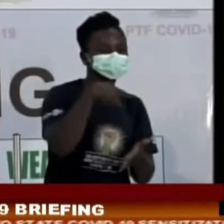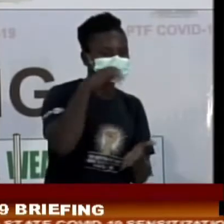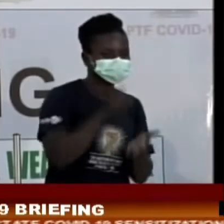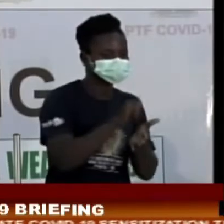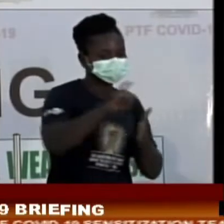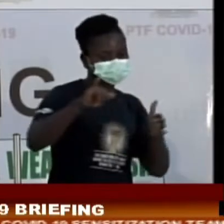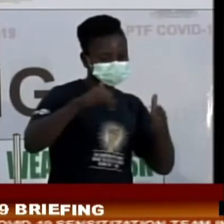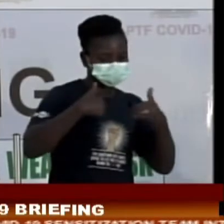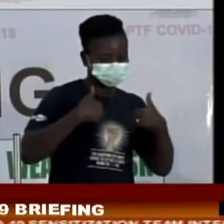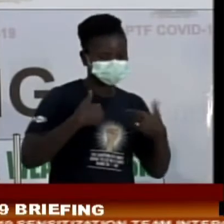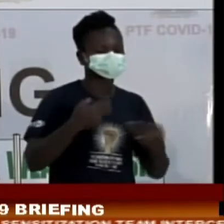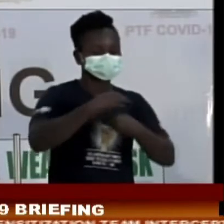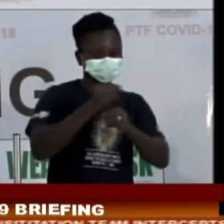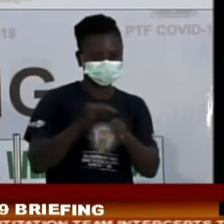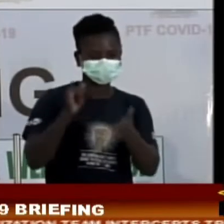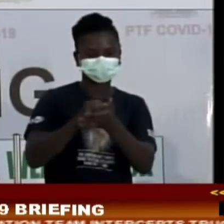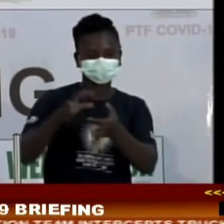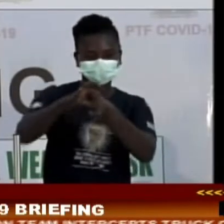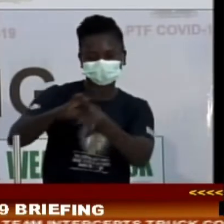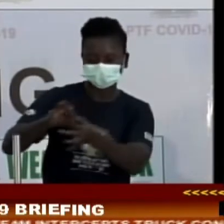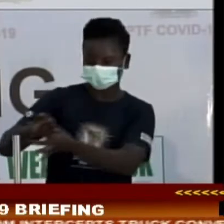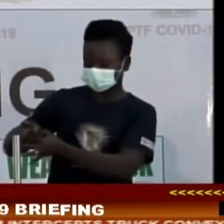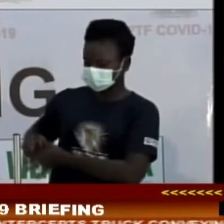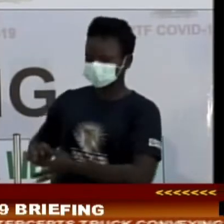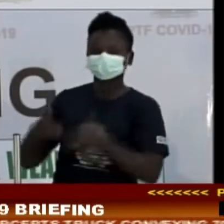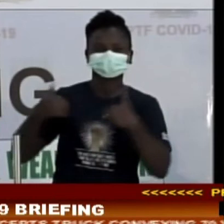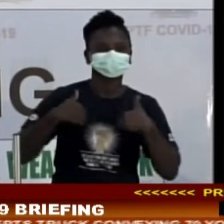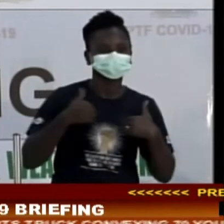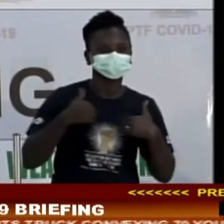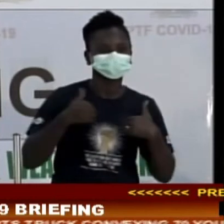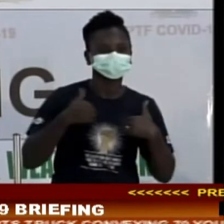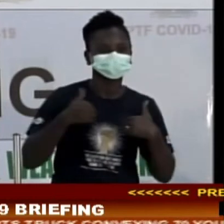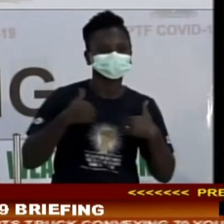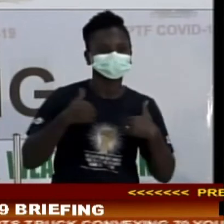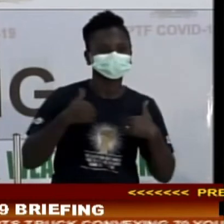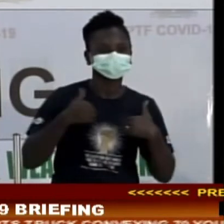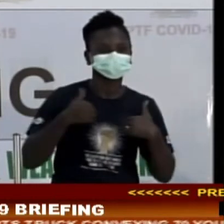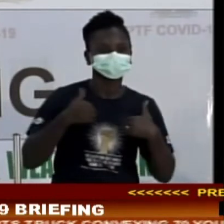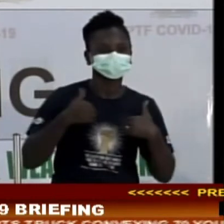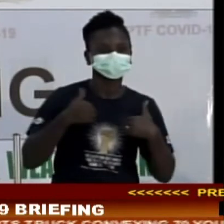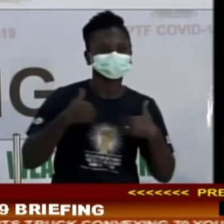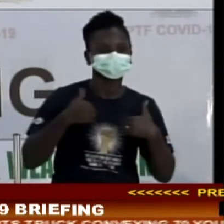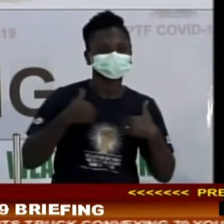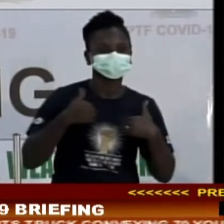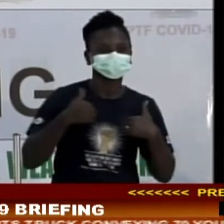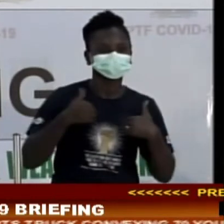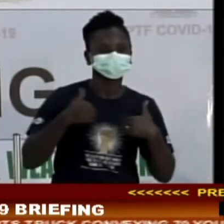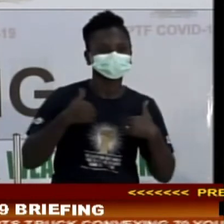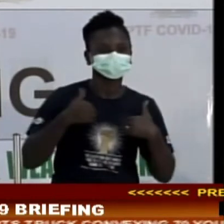that uh connection have an interface between us and the and keep the